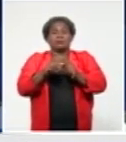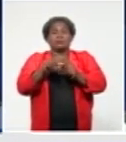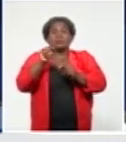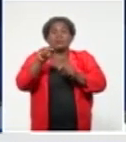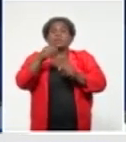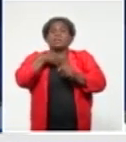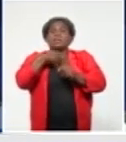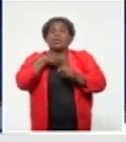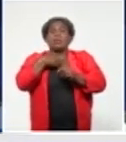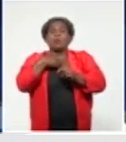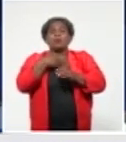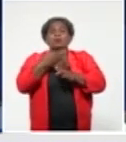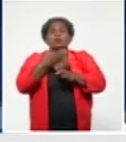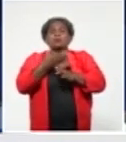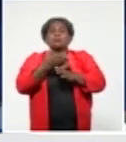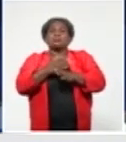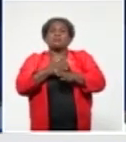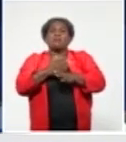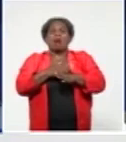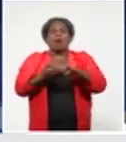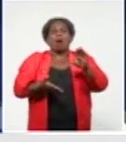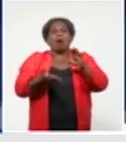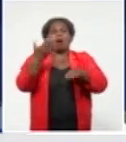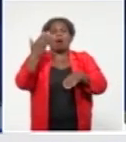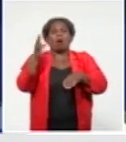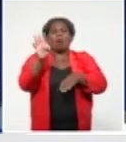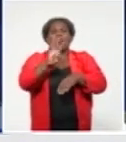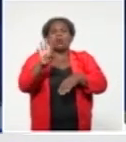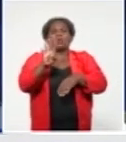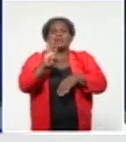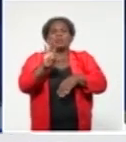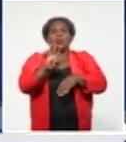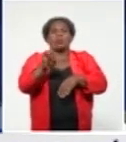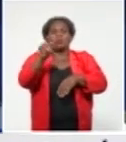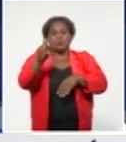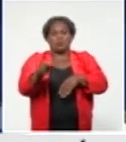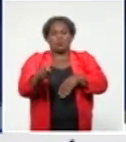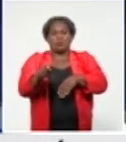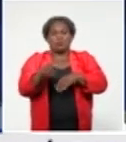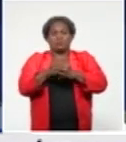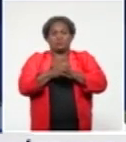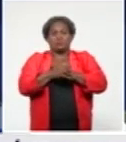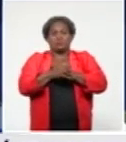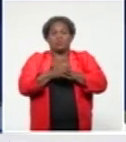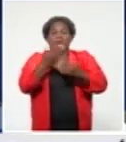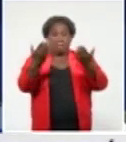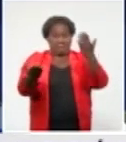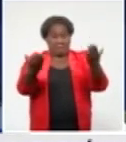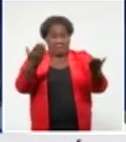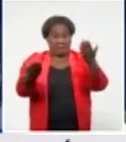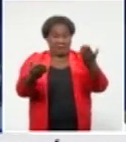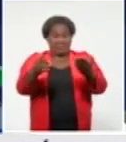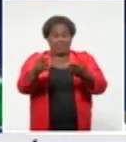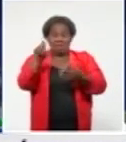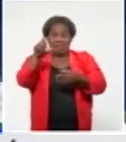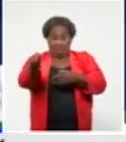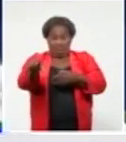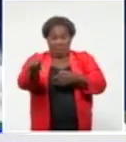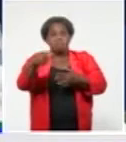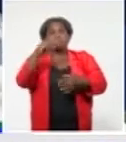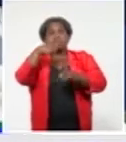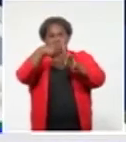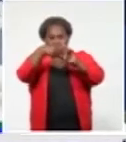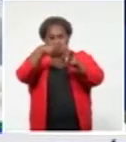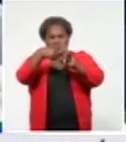9th day. If the results are negative, the patient can be discharged on the 10th day. With this behavior, we accumulate